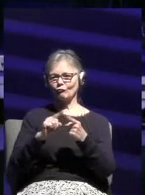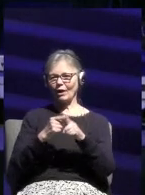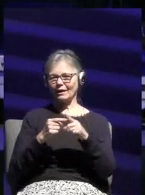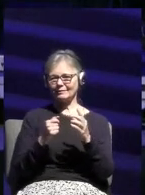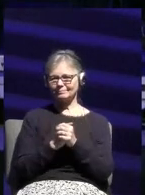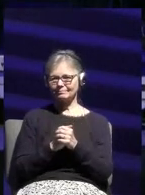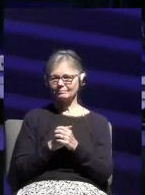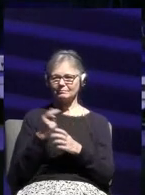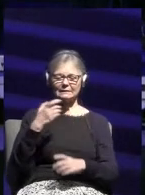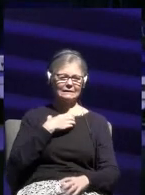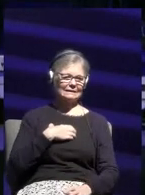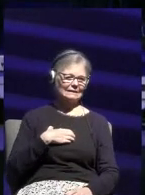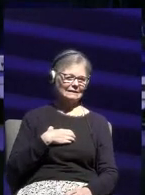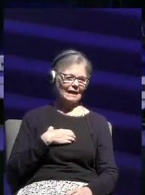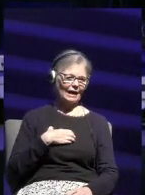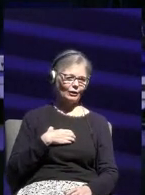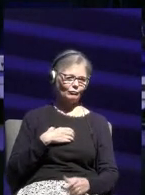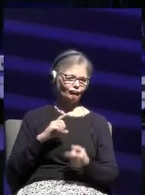He desires.